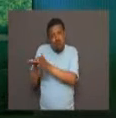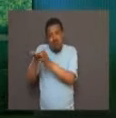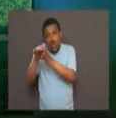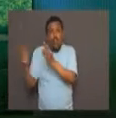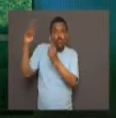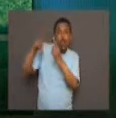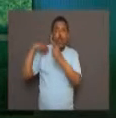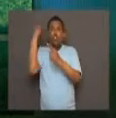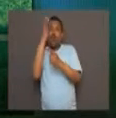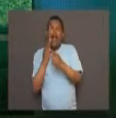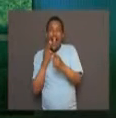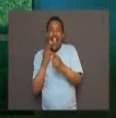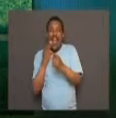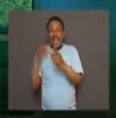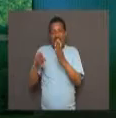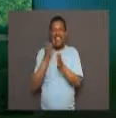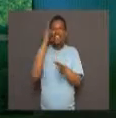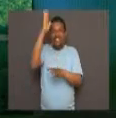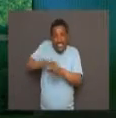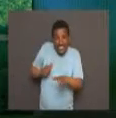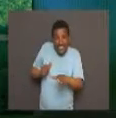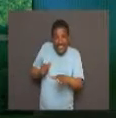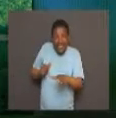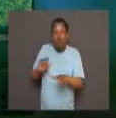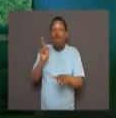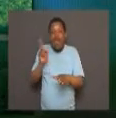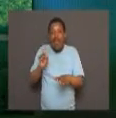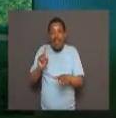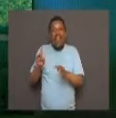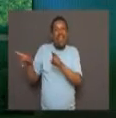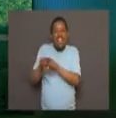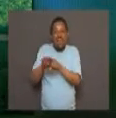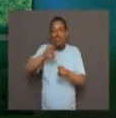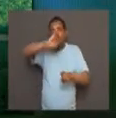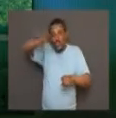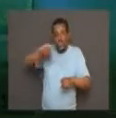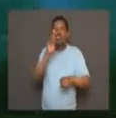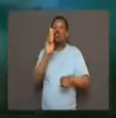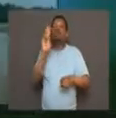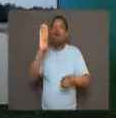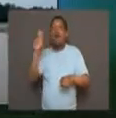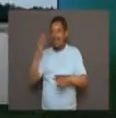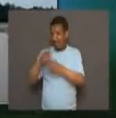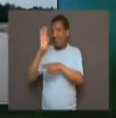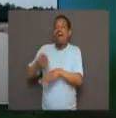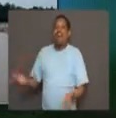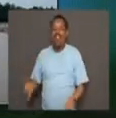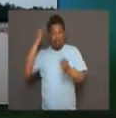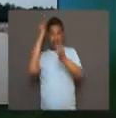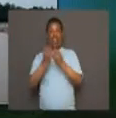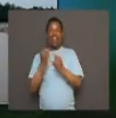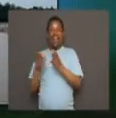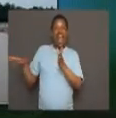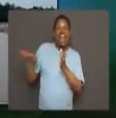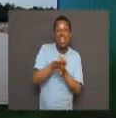into Somalia, it is referred to as the river Juba. Finally,